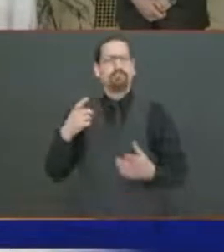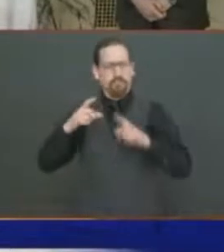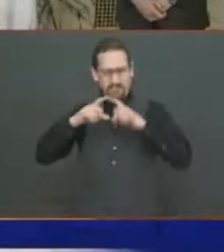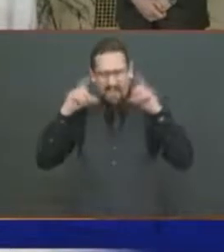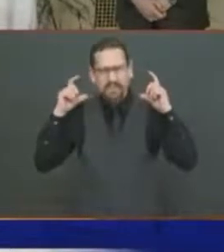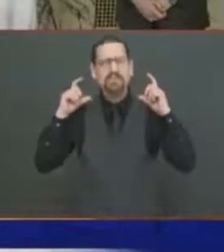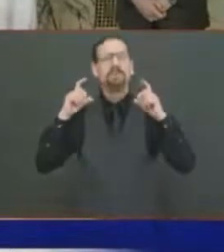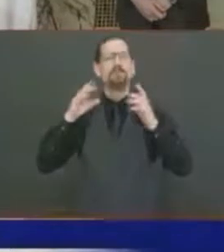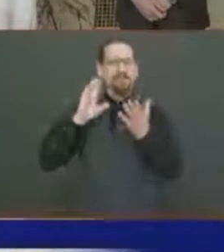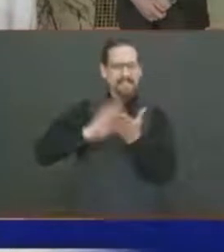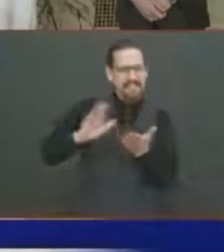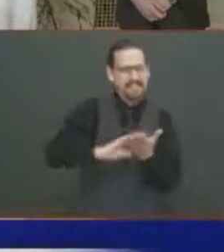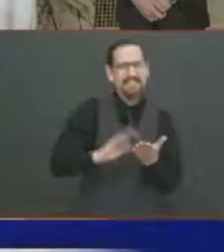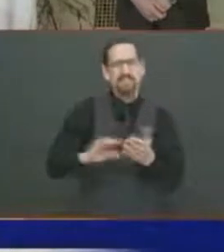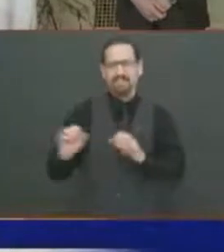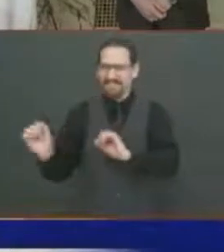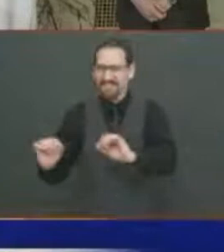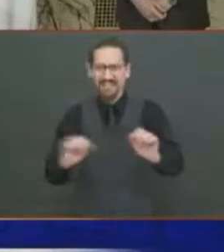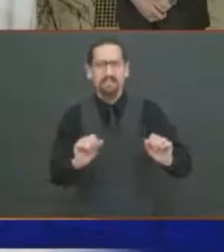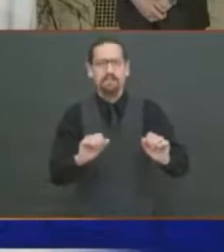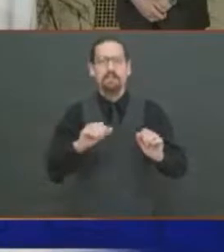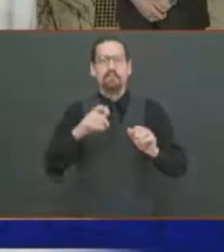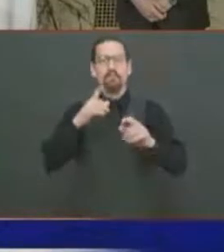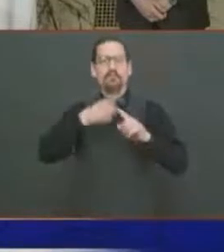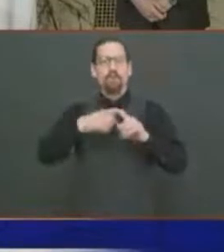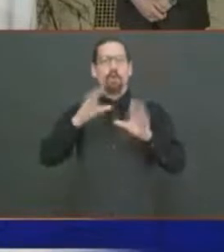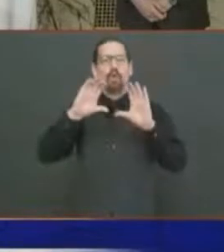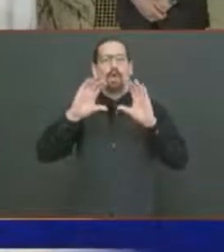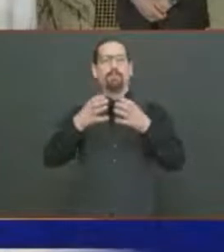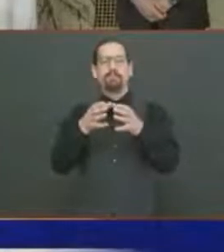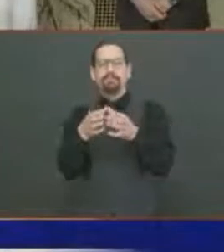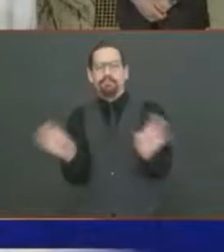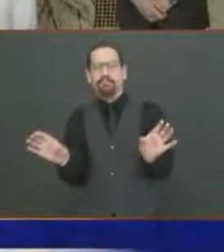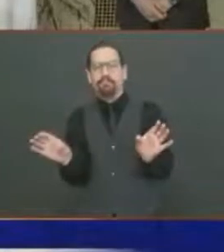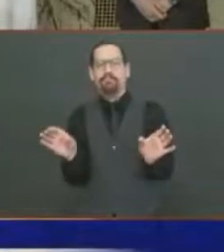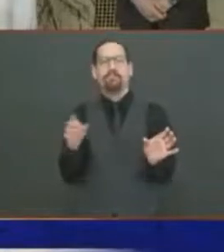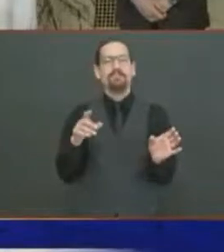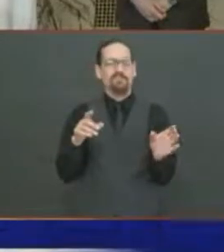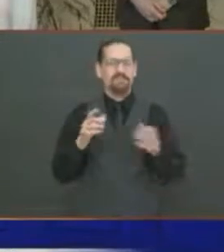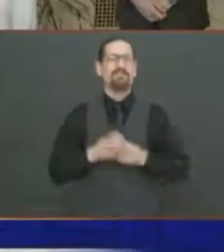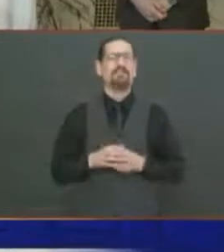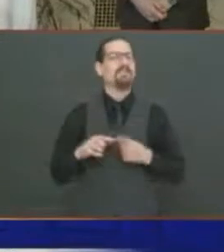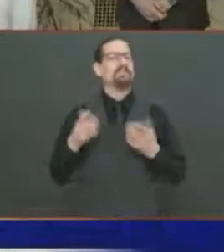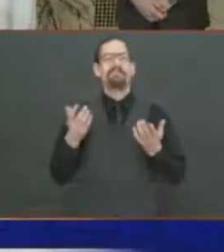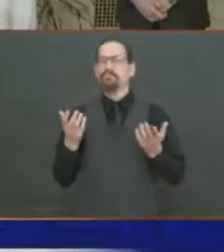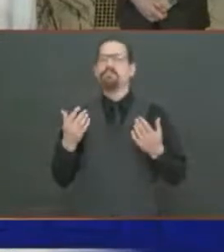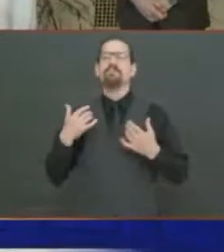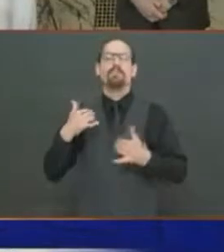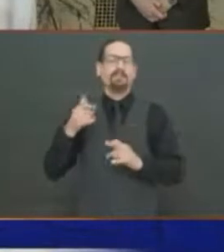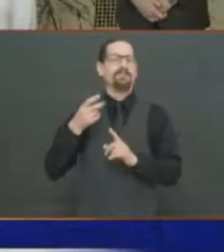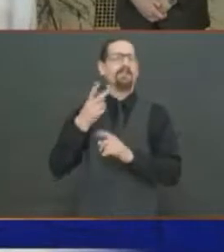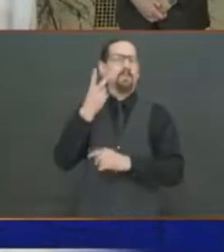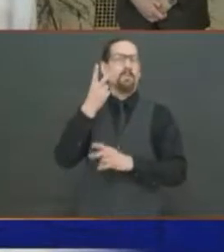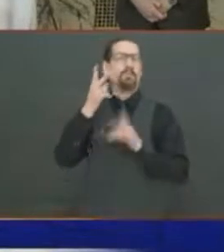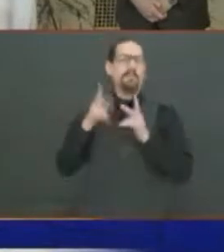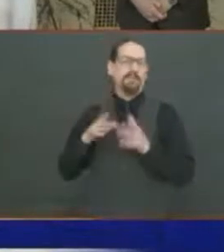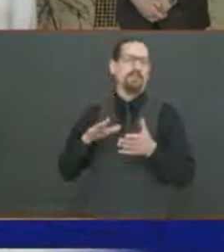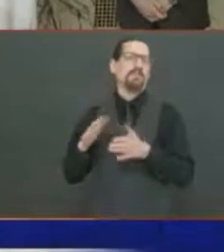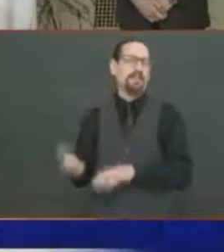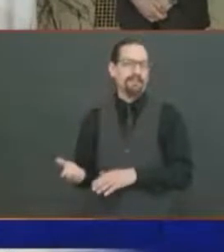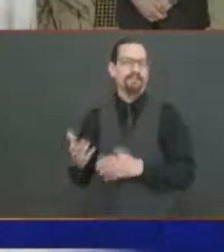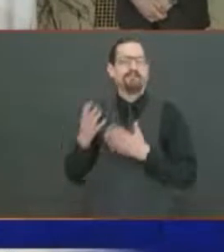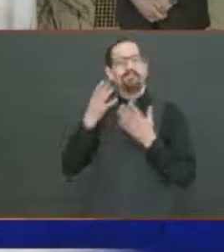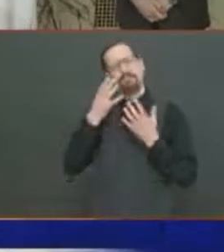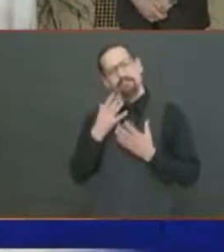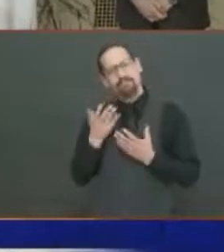comprehensive approaches, these 2 people in the Vets Home were lost. I want to add that while we